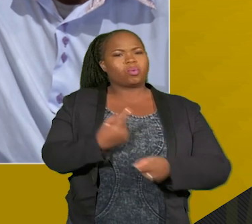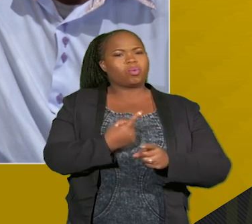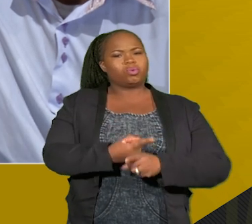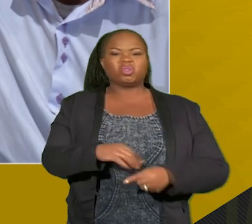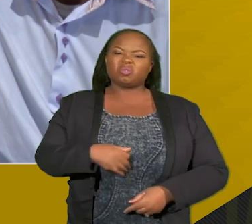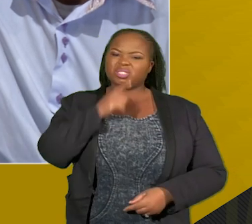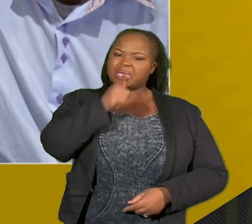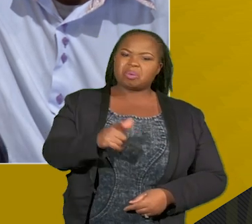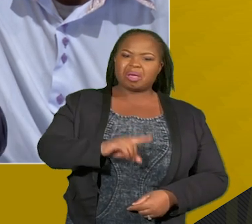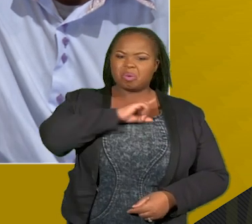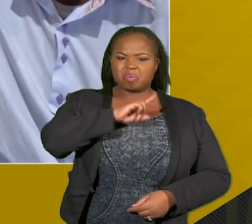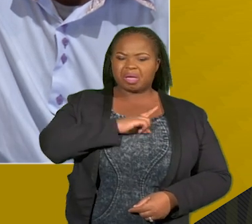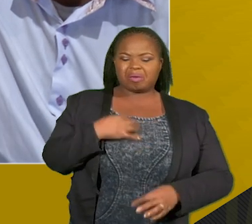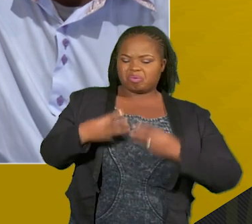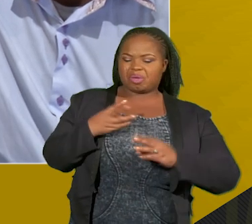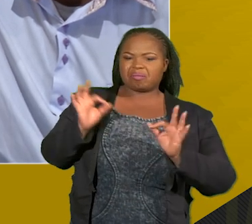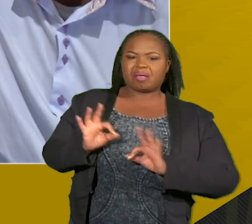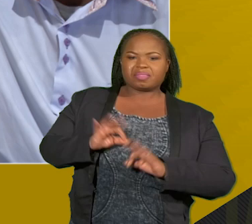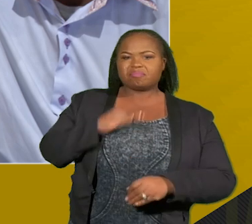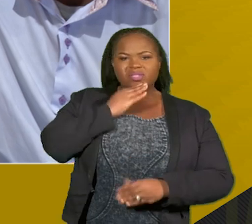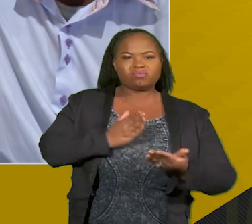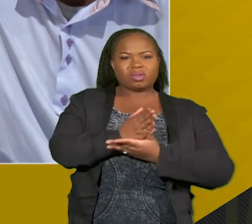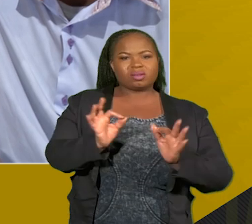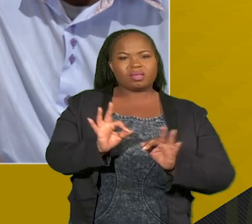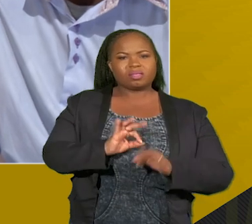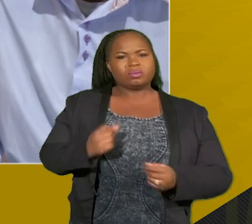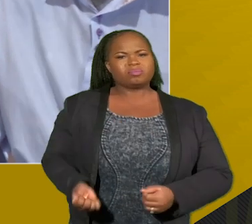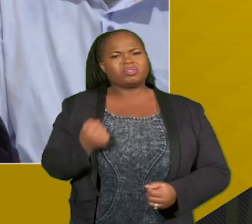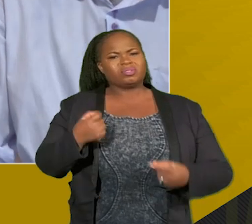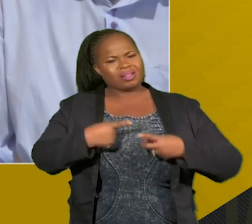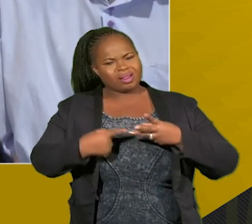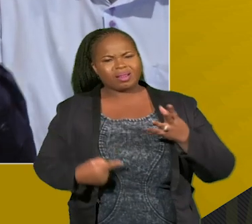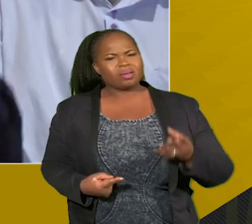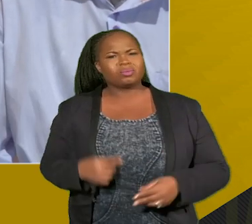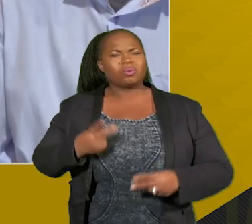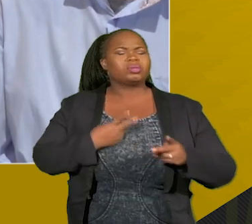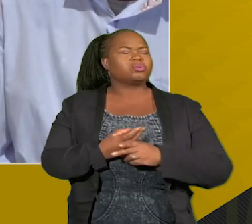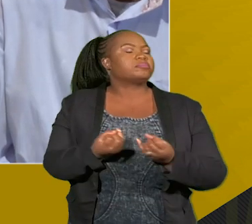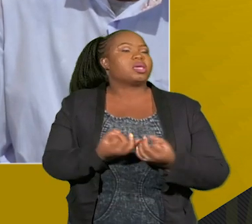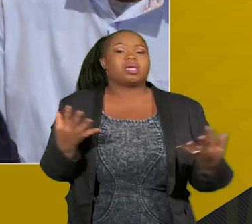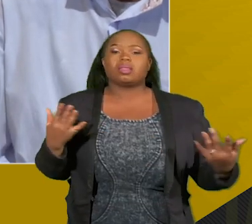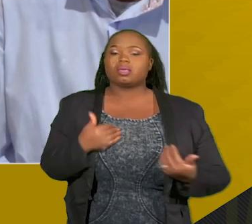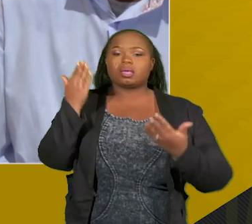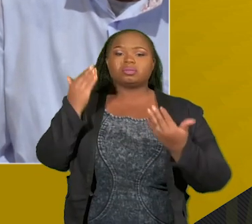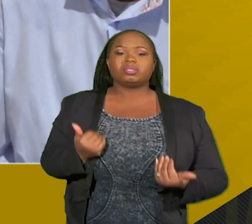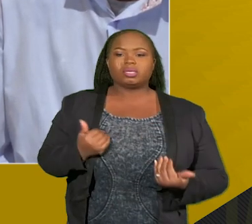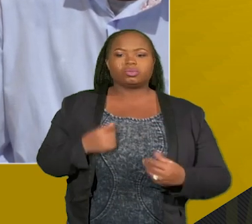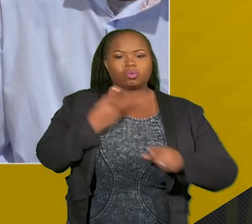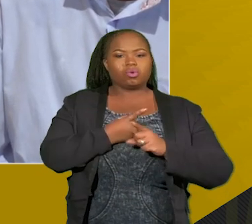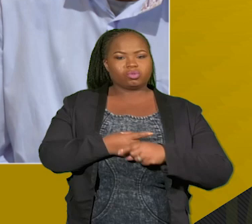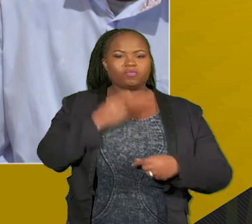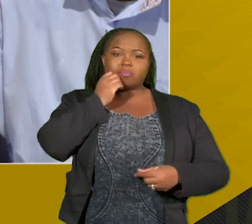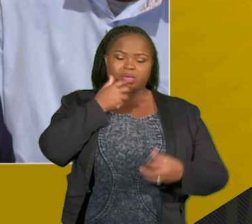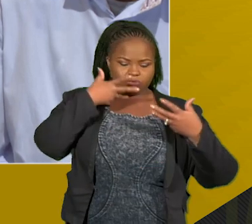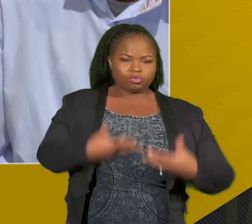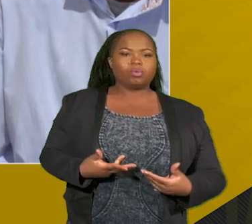potential partner tells you that because you are not working, mm. you don't have a right to have an erection. Mm. So there's all this expectation that goes around with being a